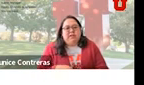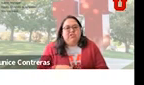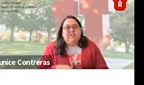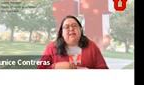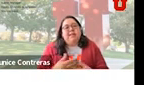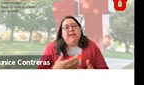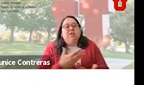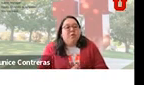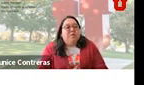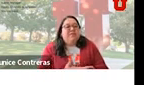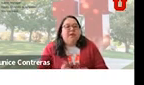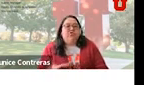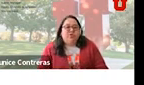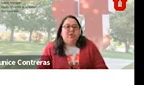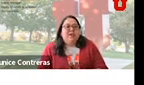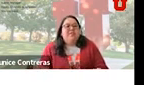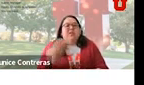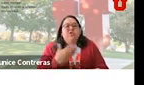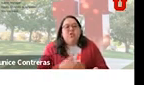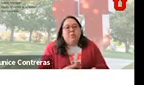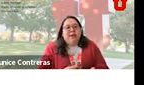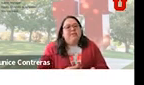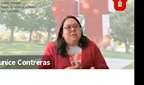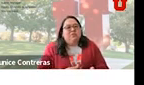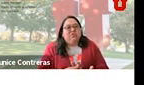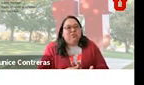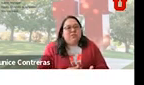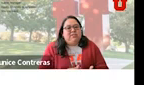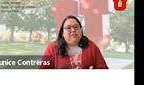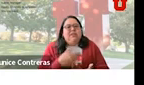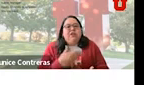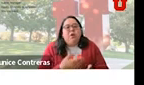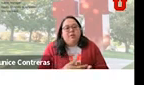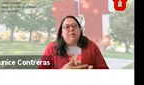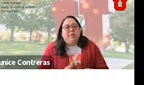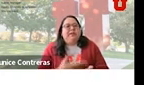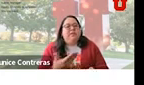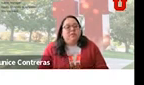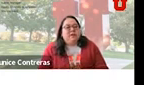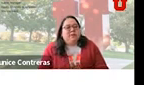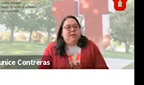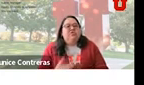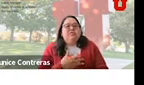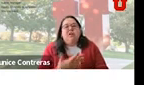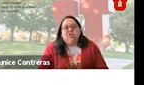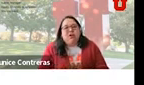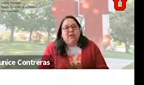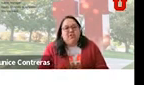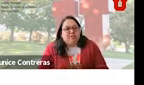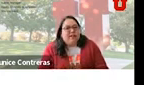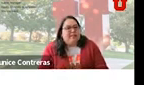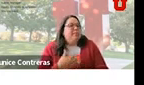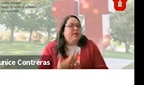special accommodations? And then of course, make sure that you're going back to those registrations and you are providing those accommodations and